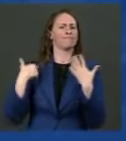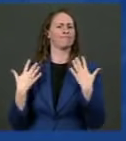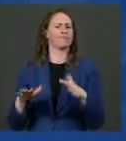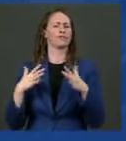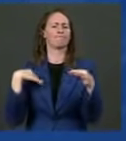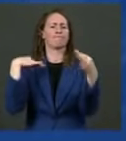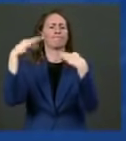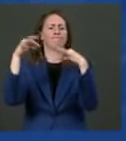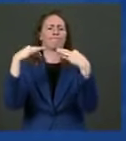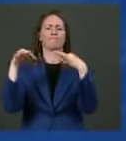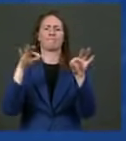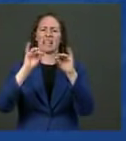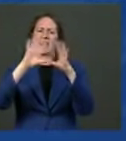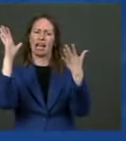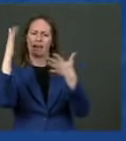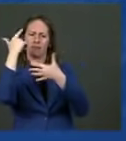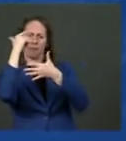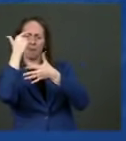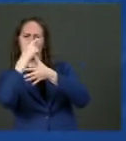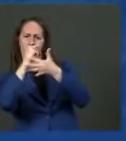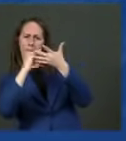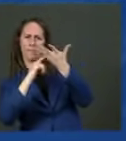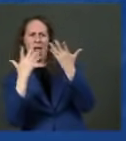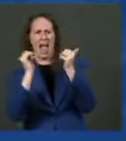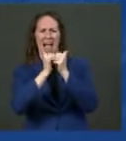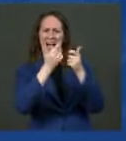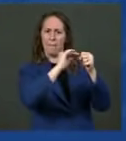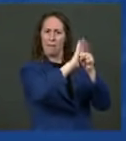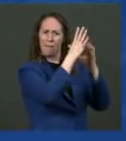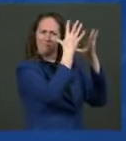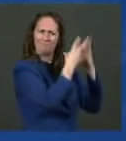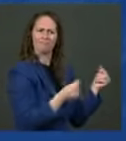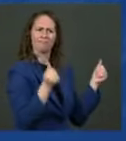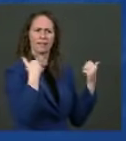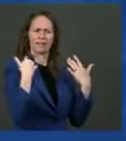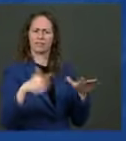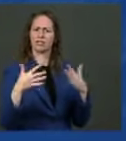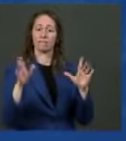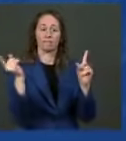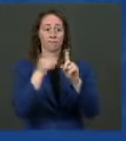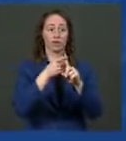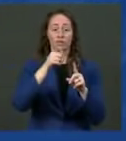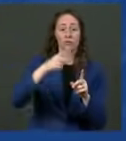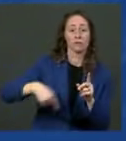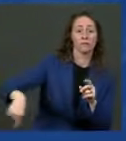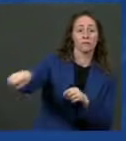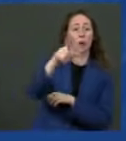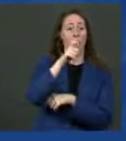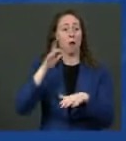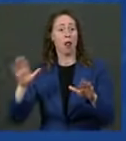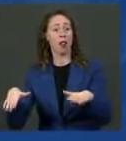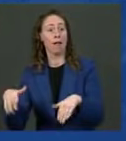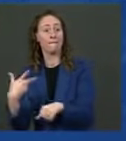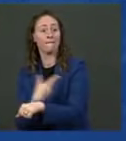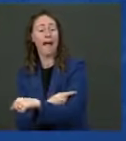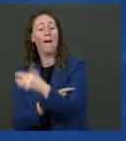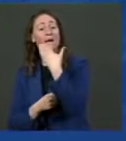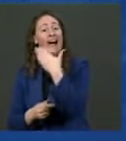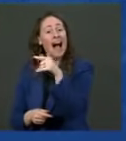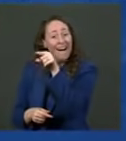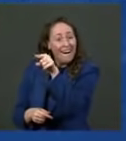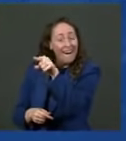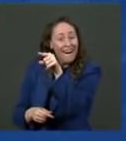And basically, it has six parts. Vaccinate the unvaccinated. And thank you for getting the vaccination, and thank your parents for doing